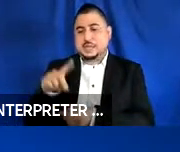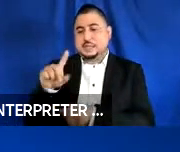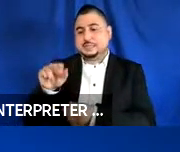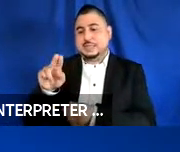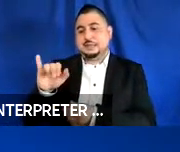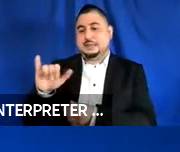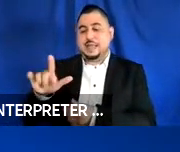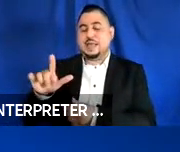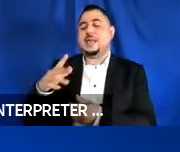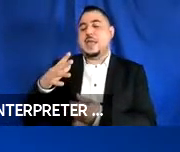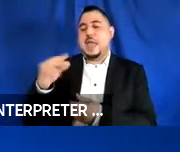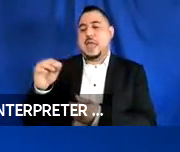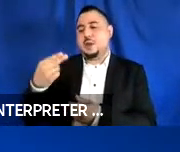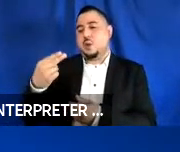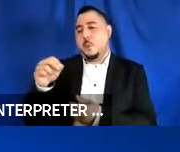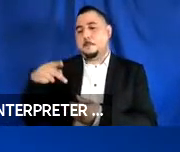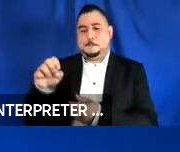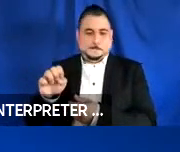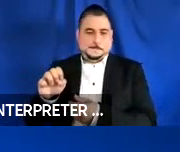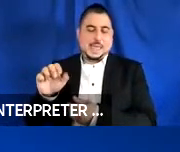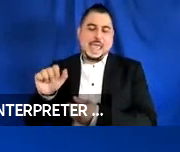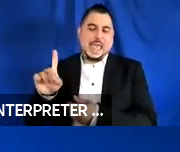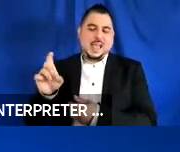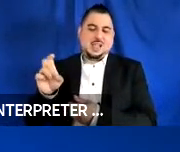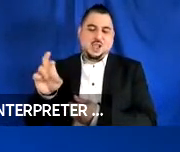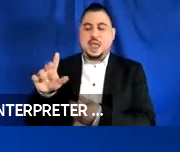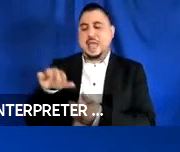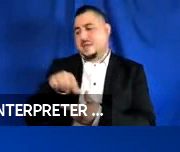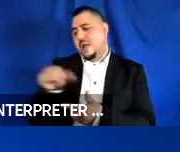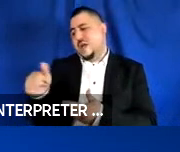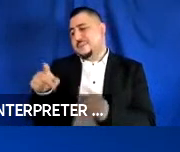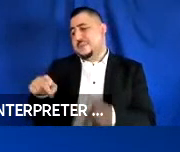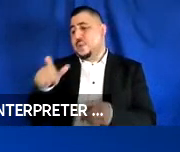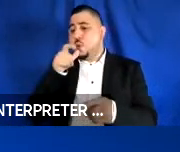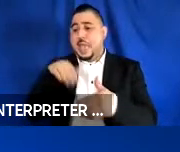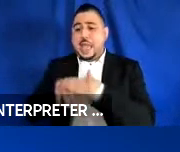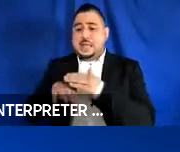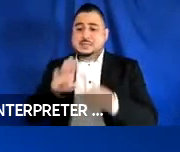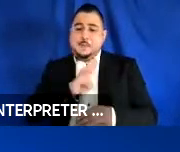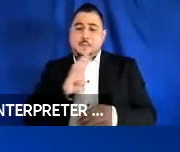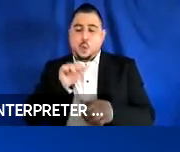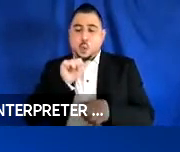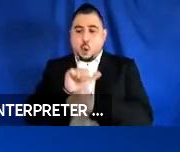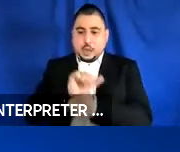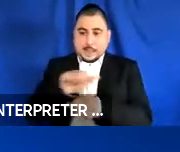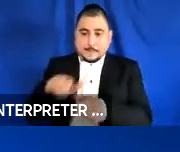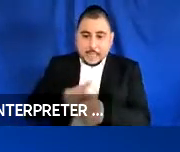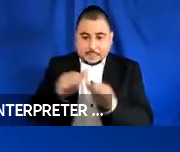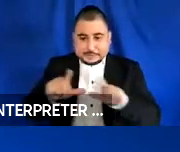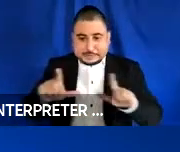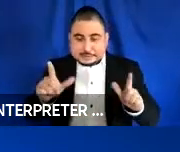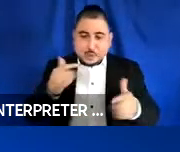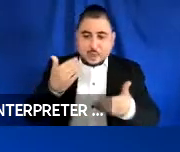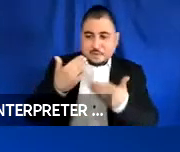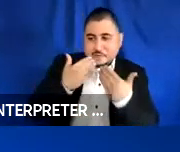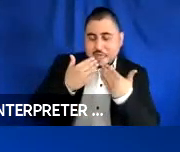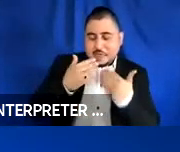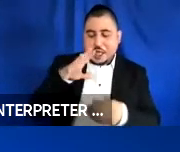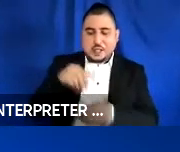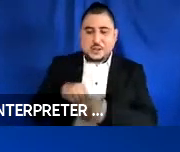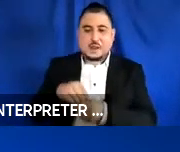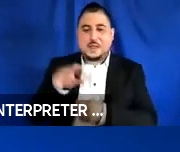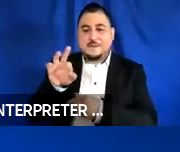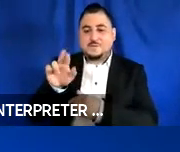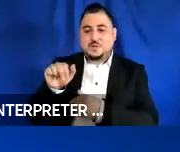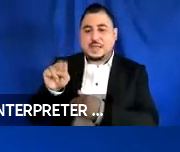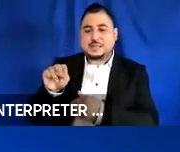Danielle Germain and Hope Adler. And there are other people here at the Access Board working behind the scenes that we need to thank, including